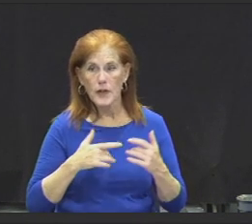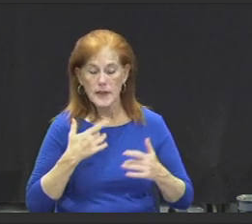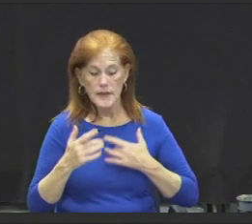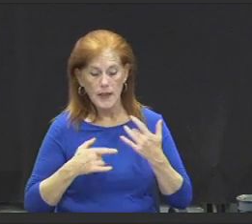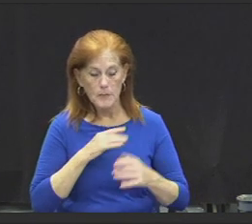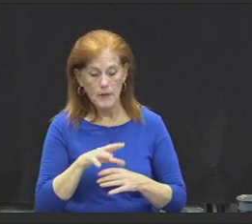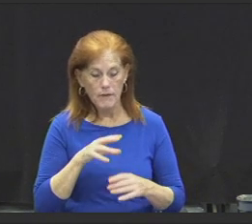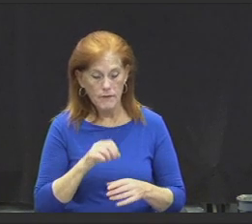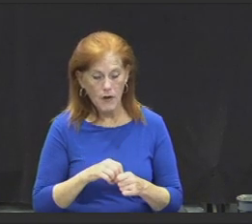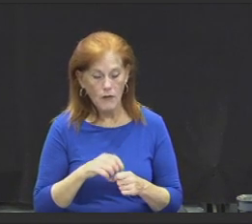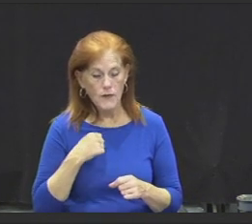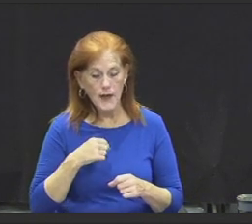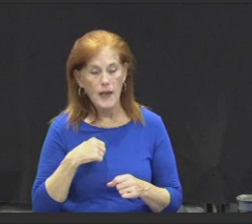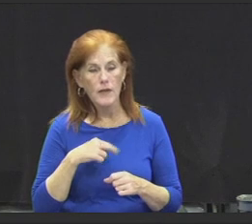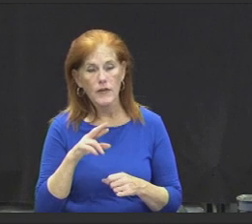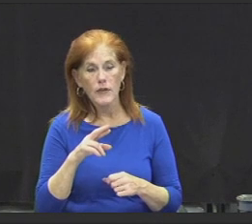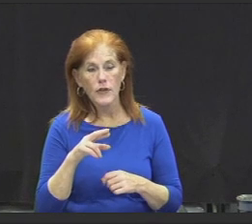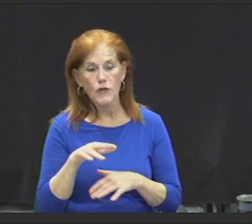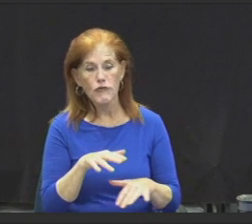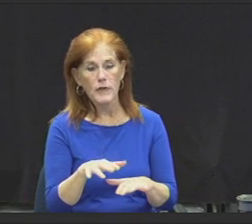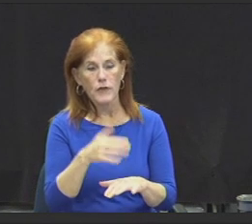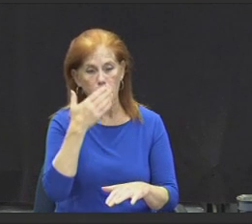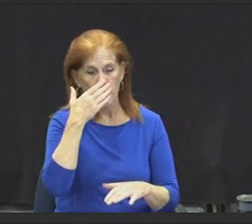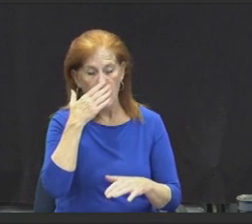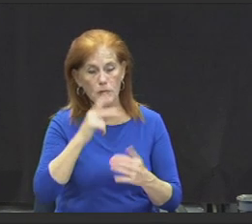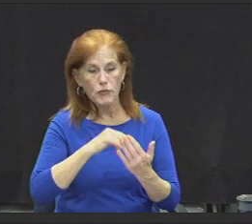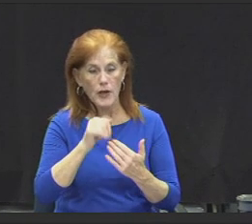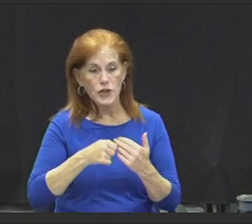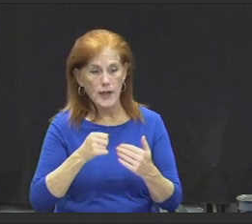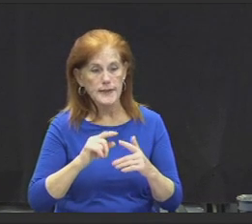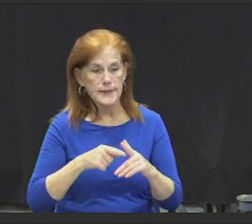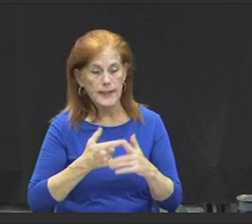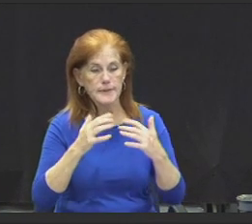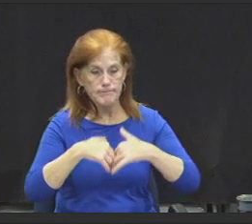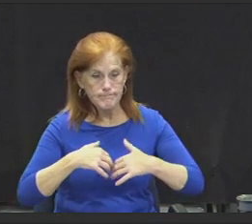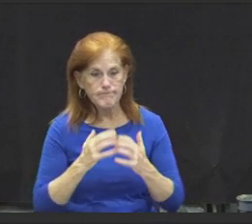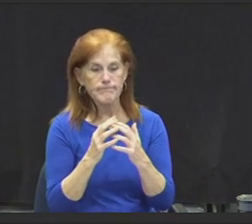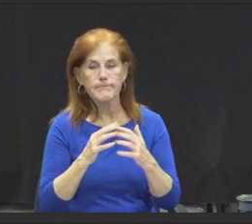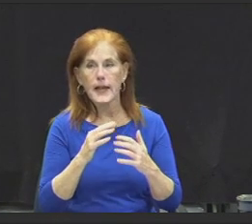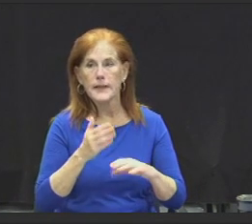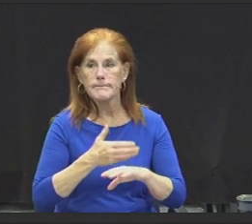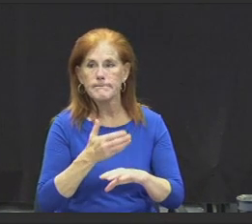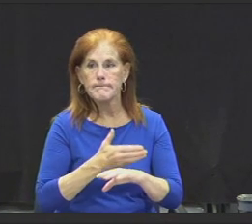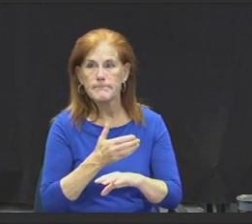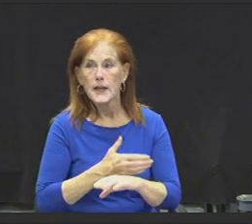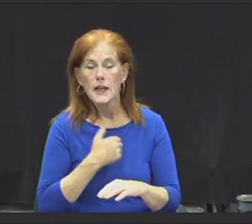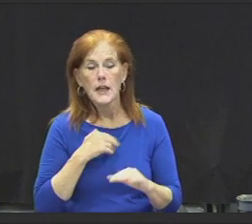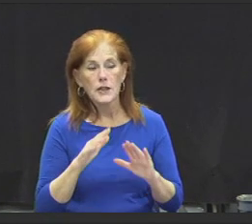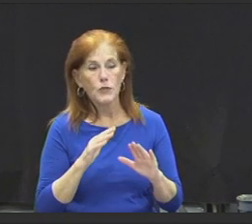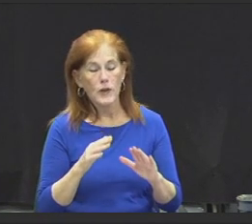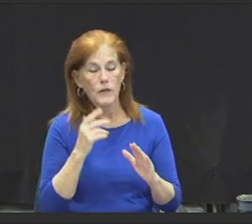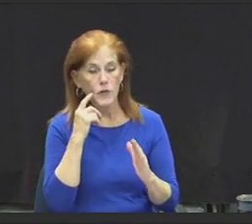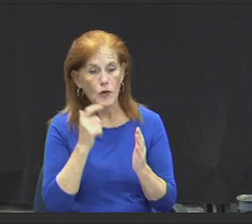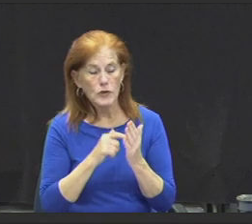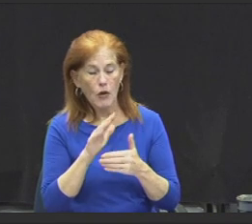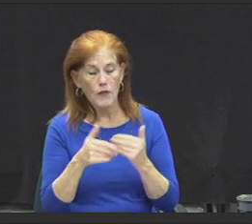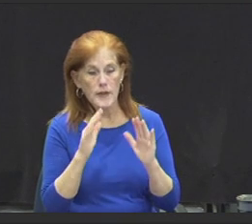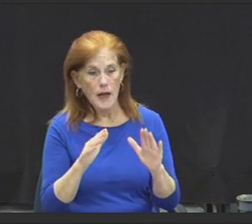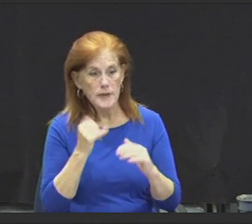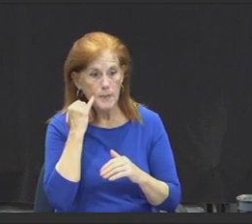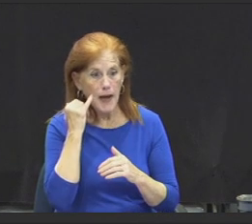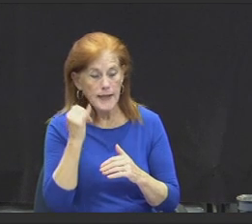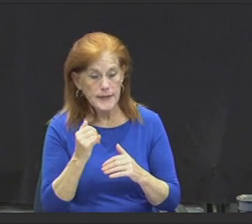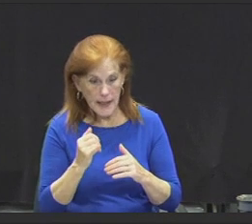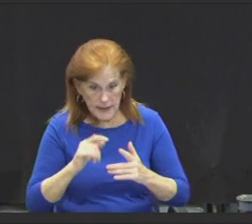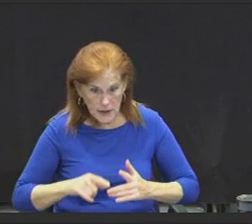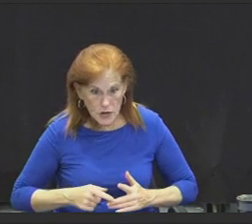excited to be a part of the Riverfront Project since its inception. And it's been really wonderful to see all these kind of great ideas come to